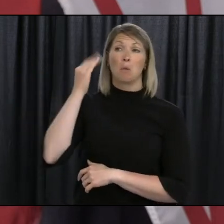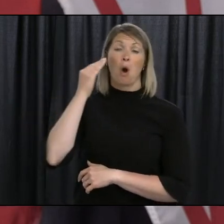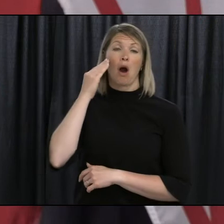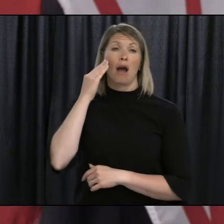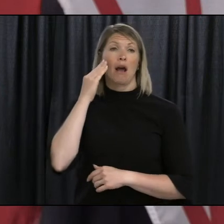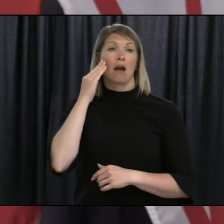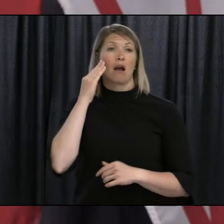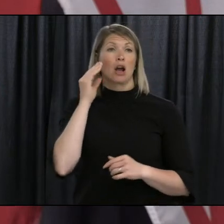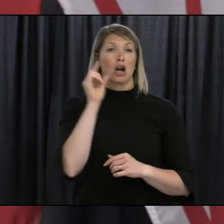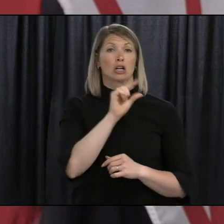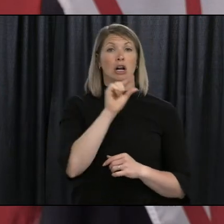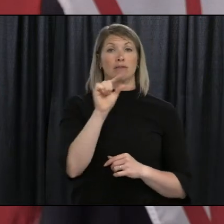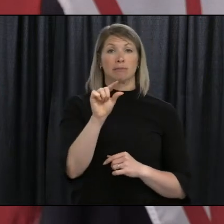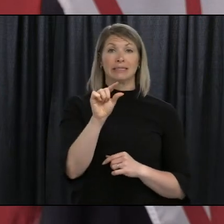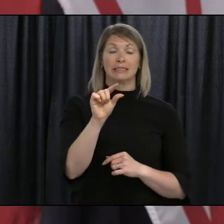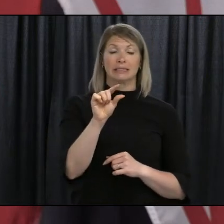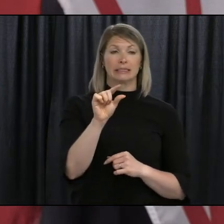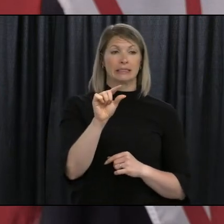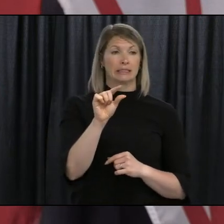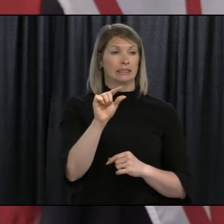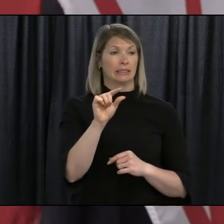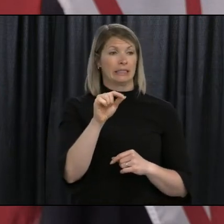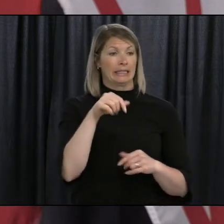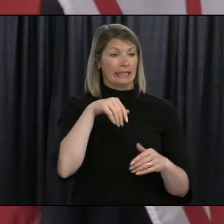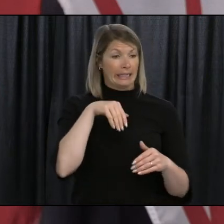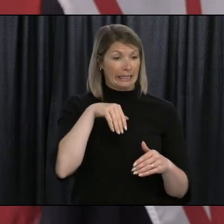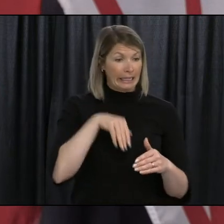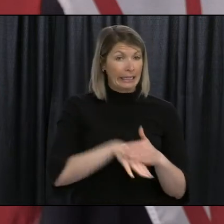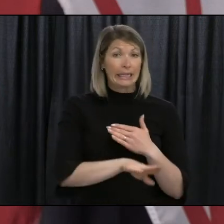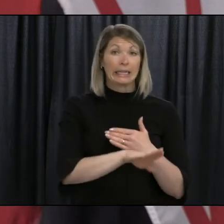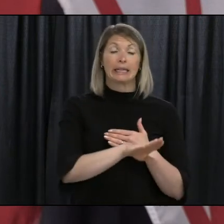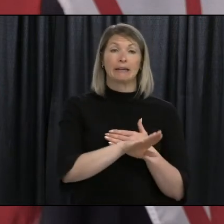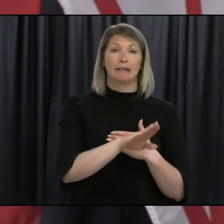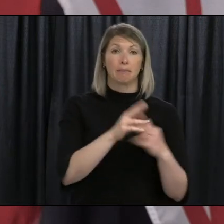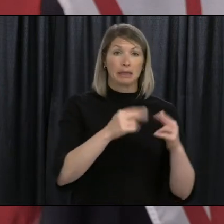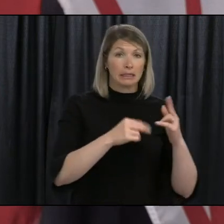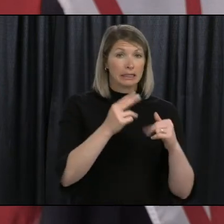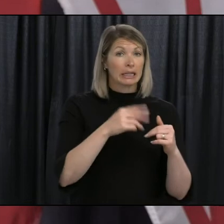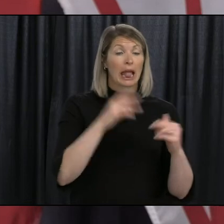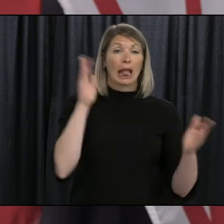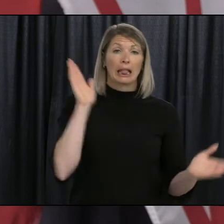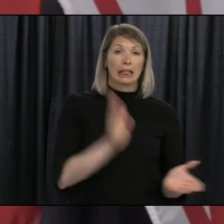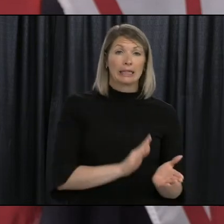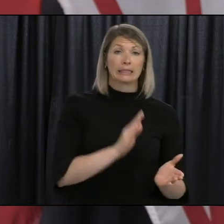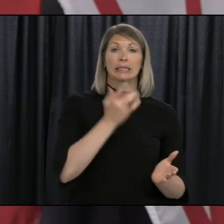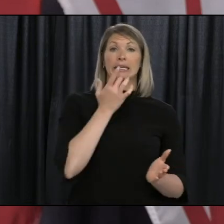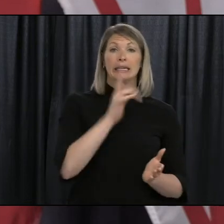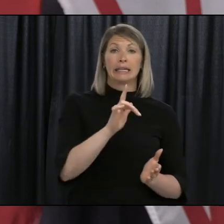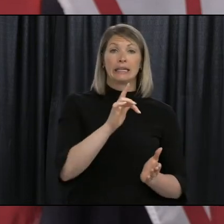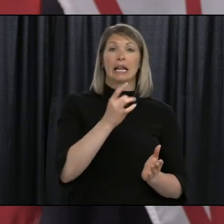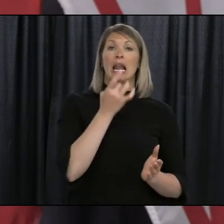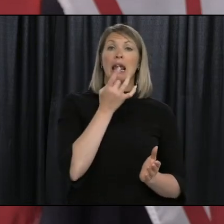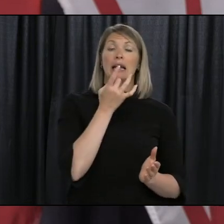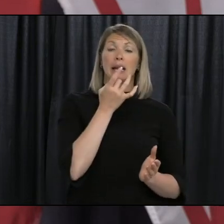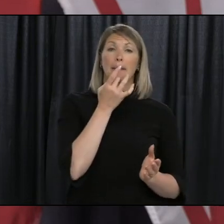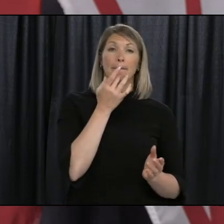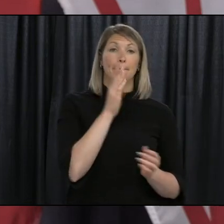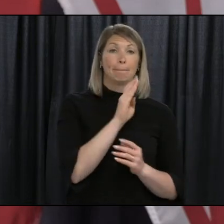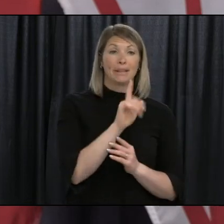reduce government's footprint in terms of bricks and mortar, heat and light, if productivity is